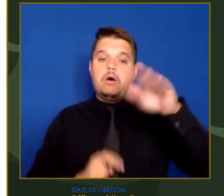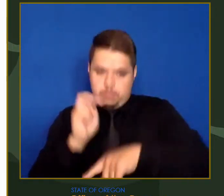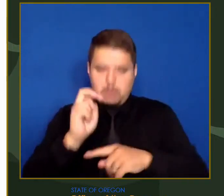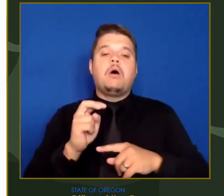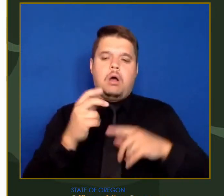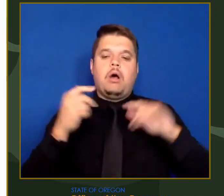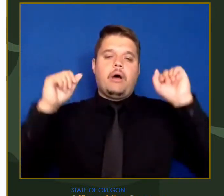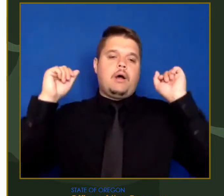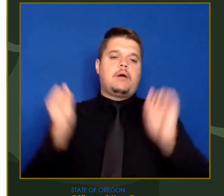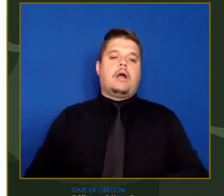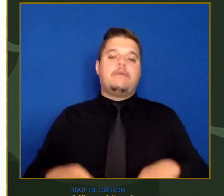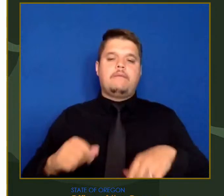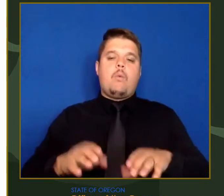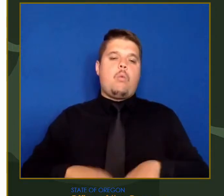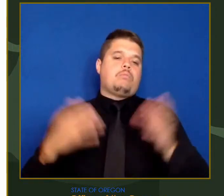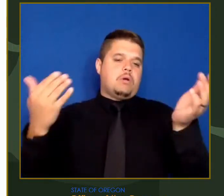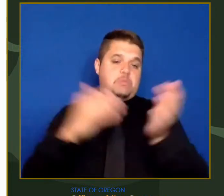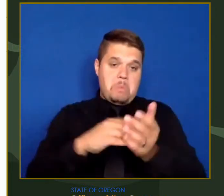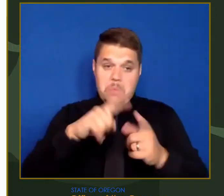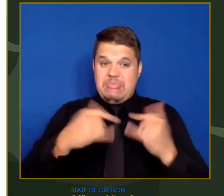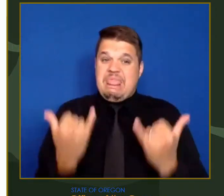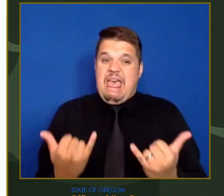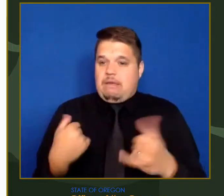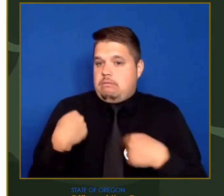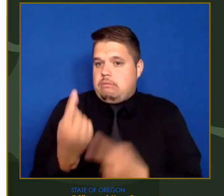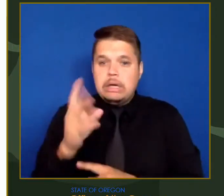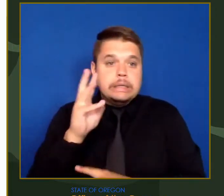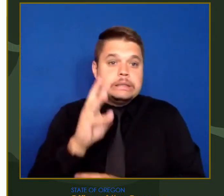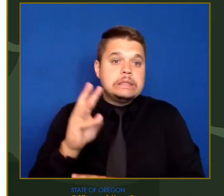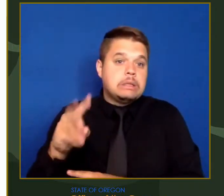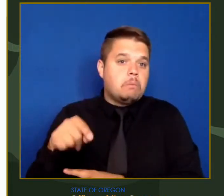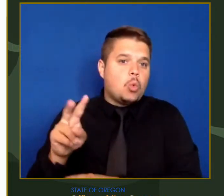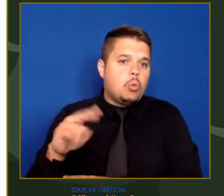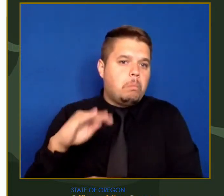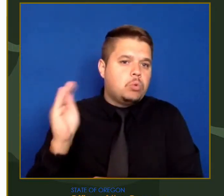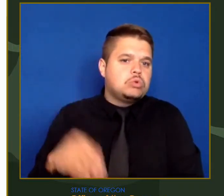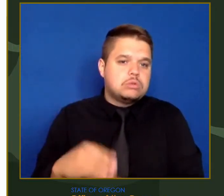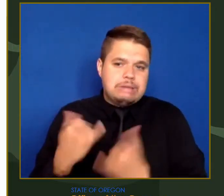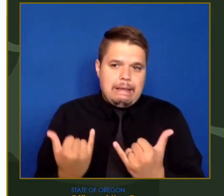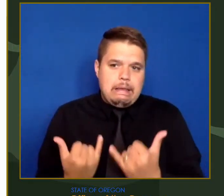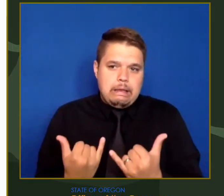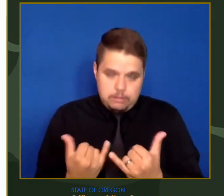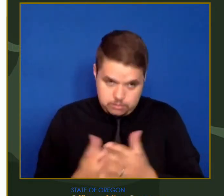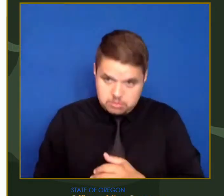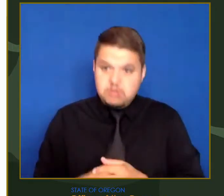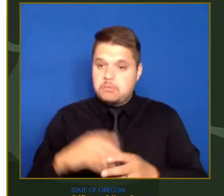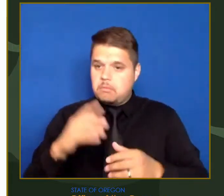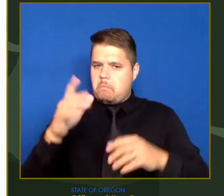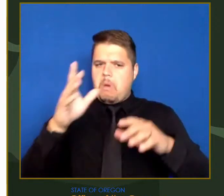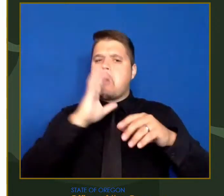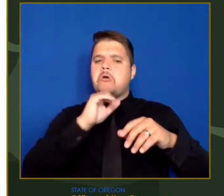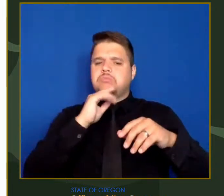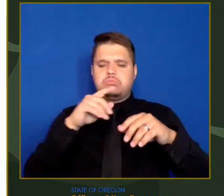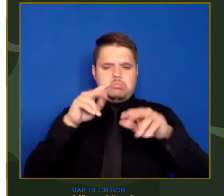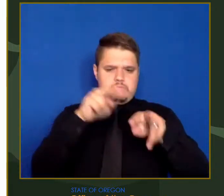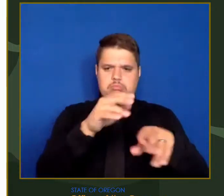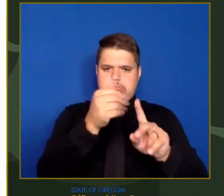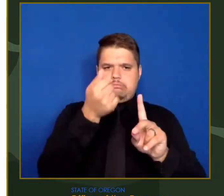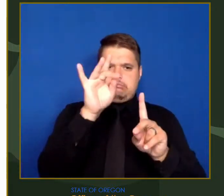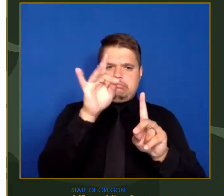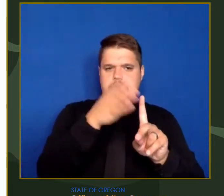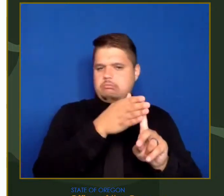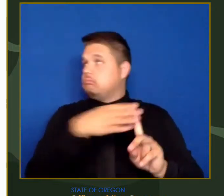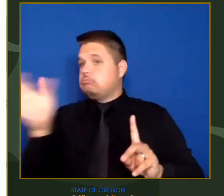2,217,841 people who are 18 or older. That means, as the governor said, we have to vaccinate